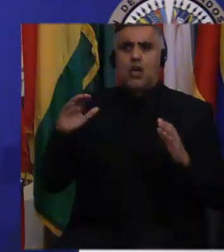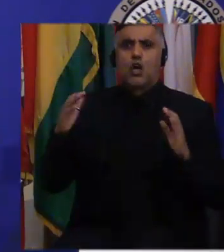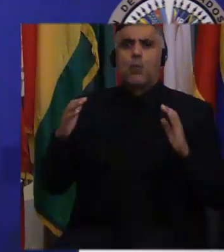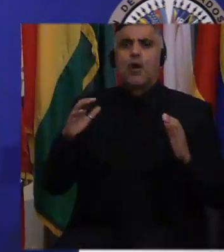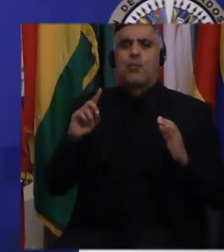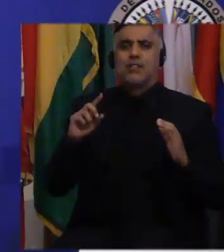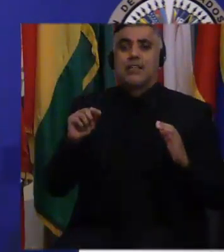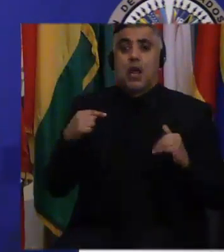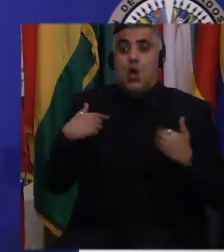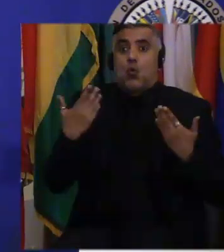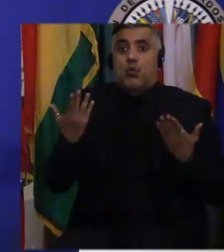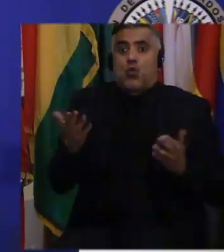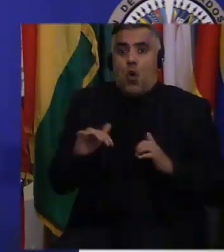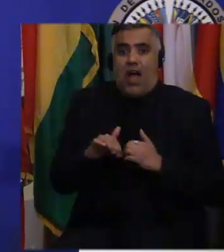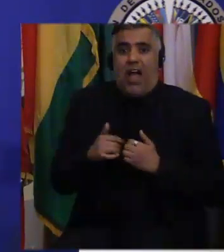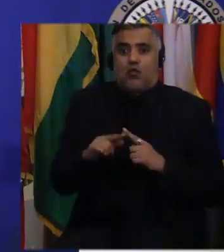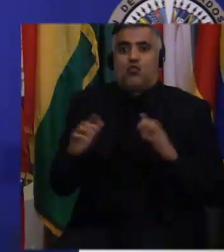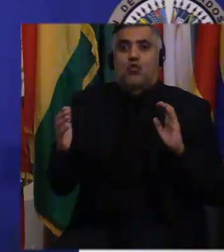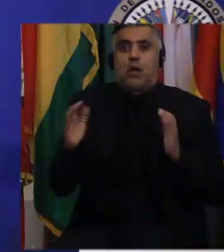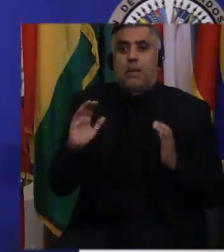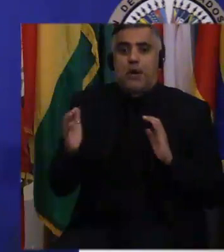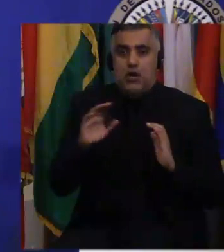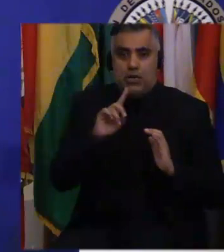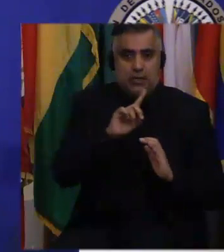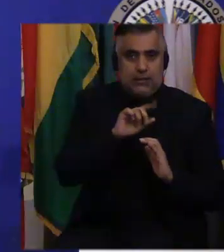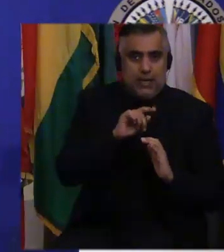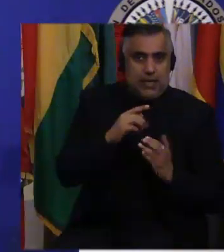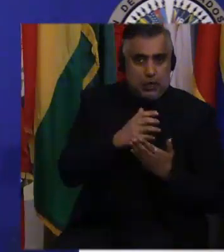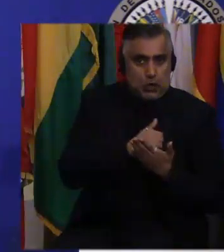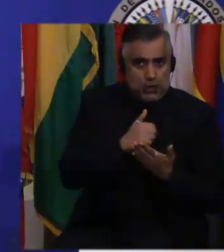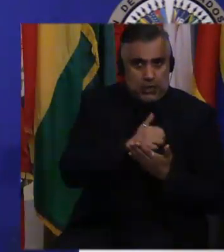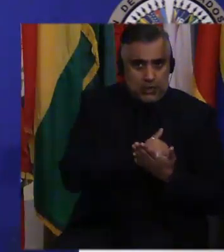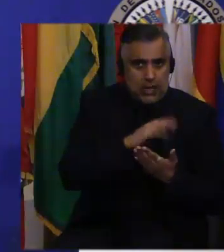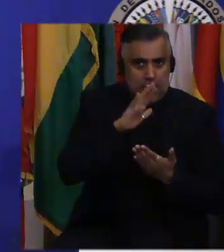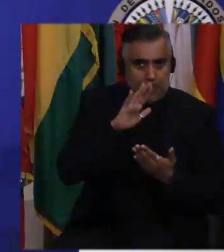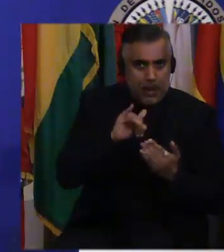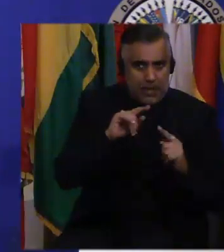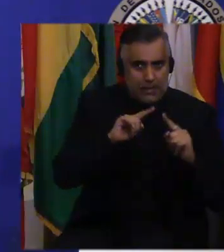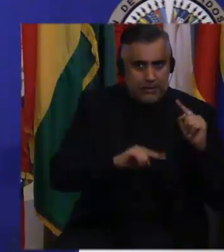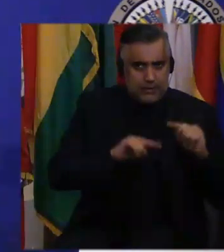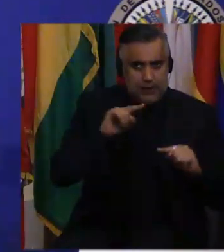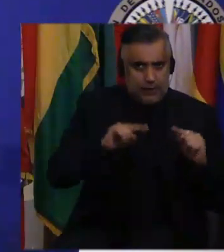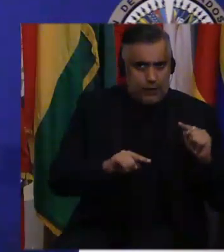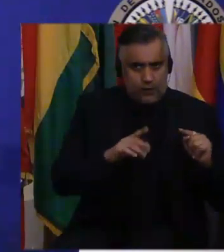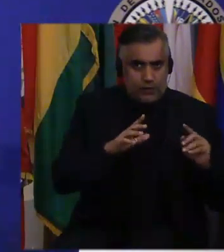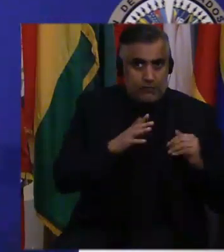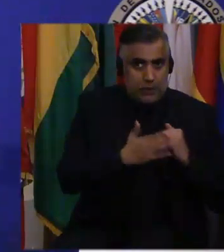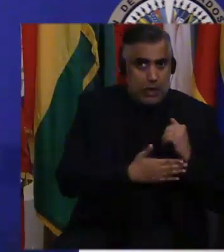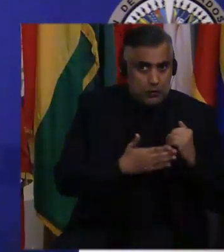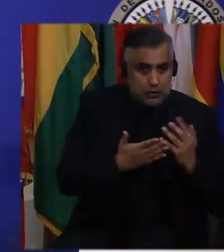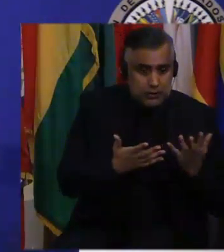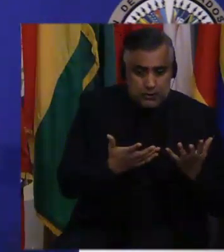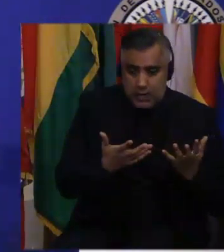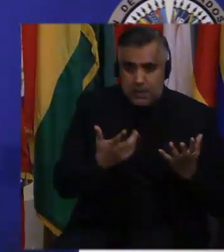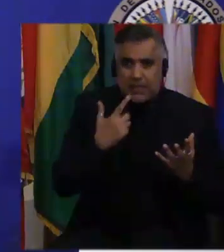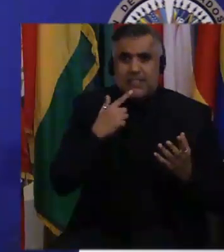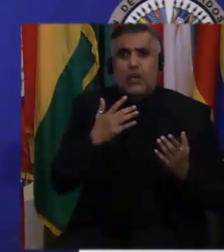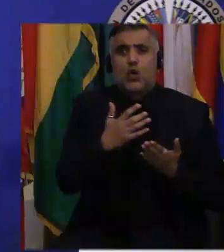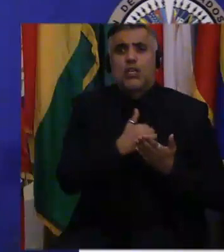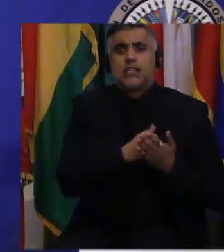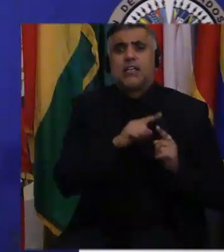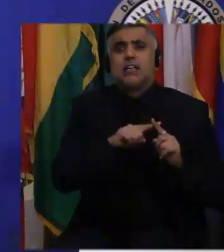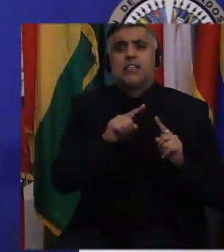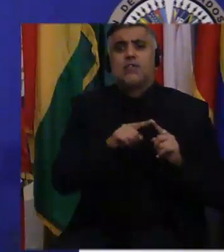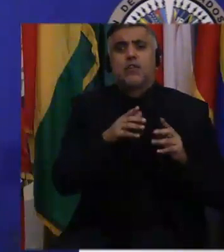We do not know how to compare data collected by different countries because they are collected in